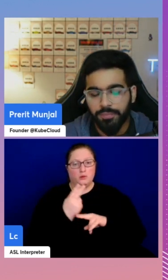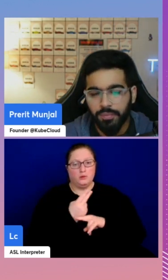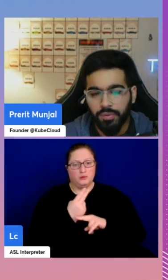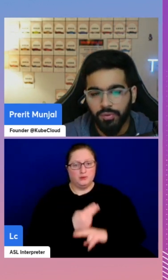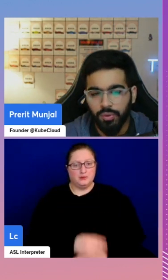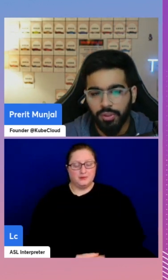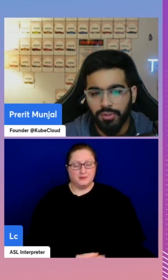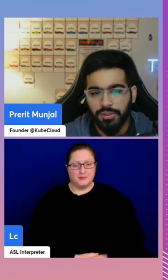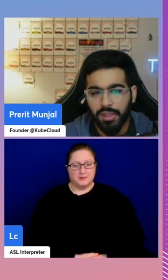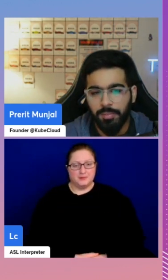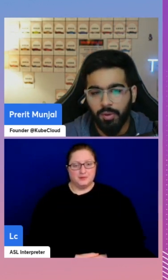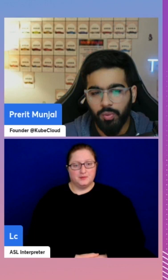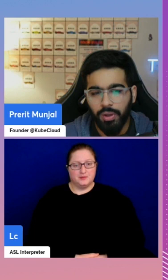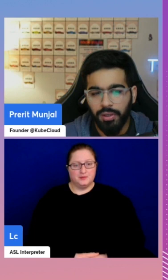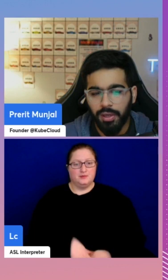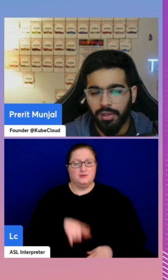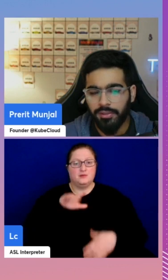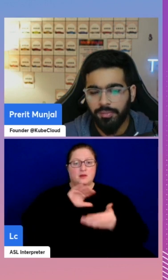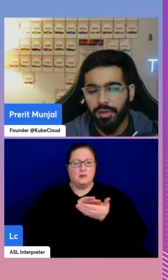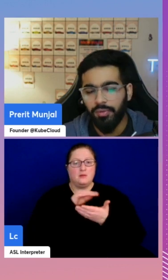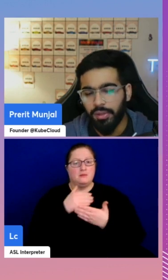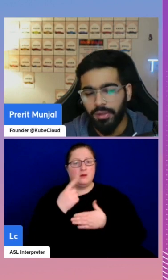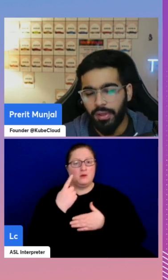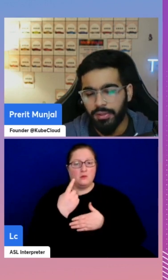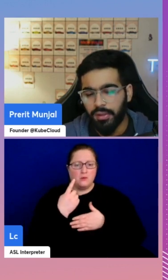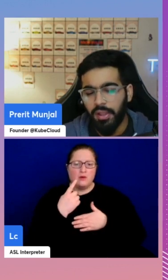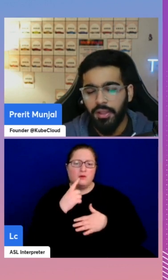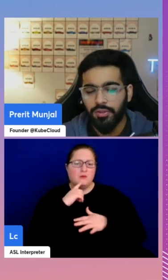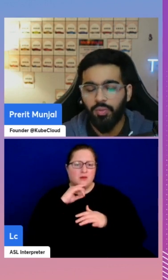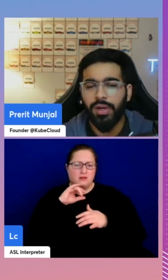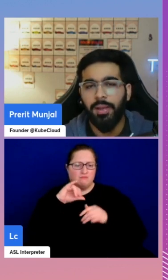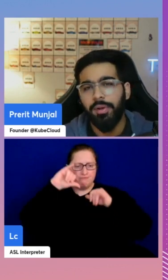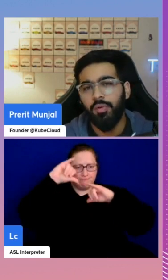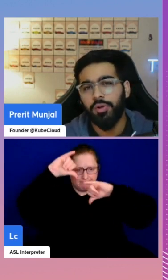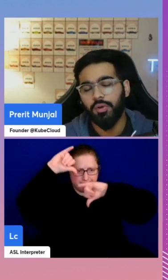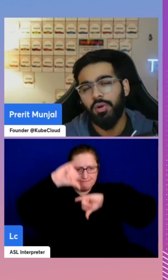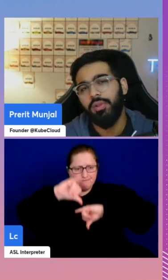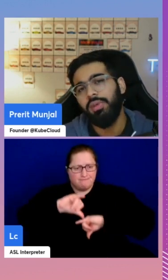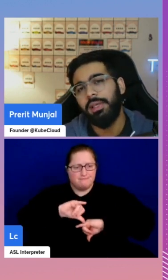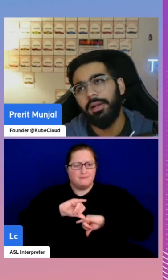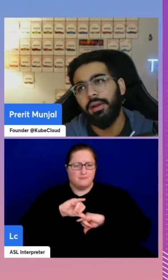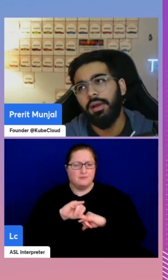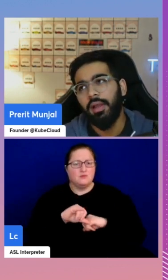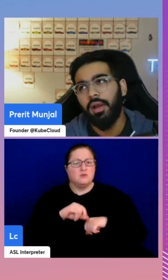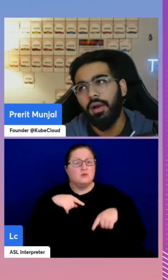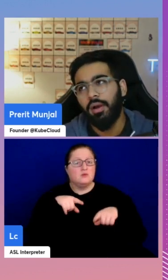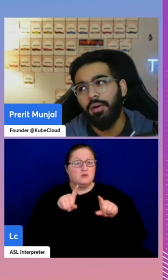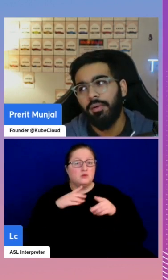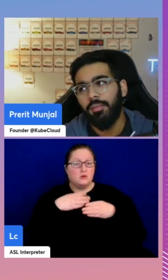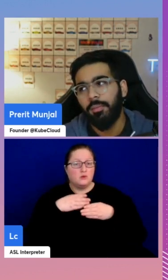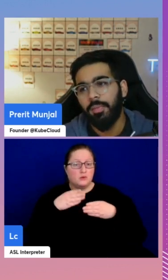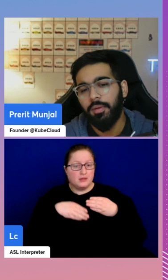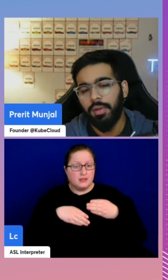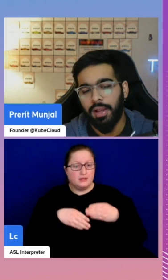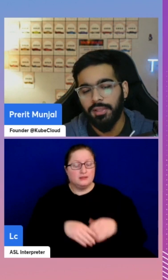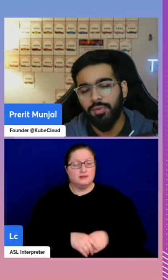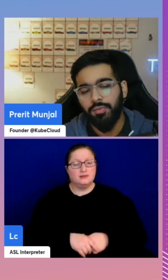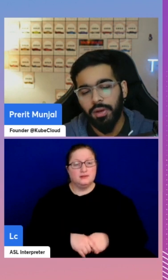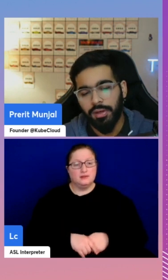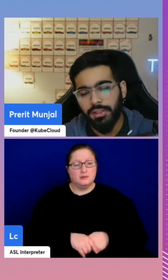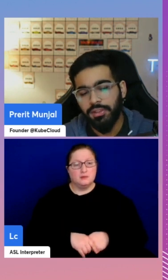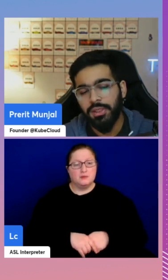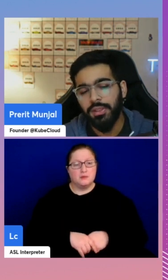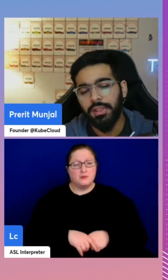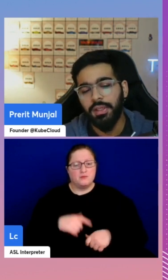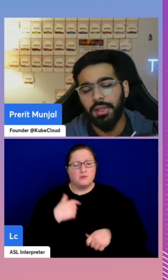Okay, so this is amount one, and similarly we did that. So what happened was, on the weekend, uh, as